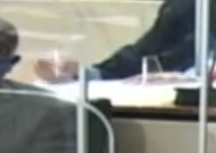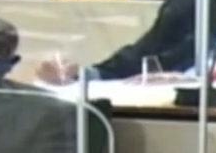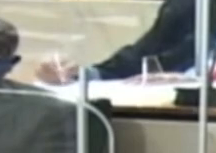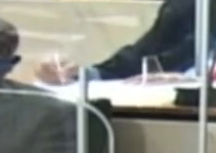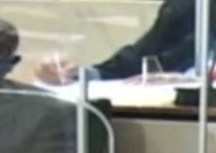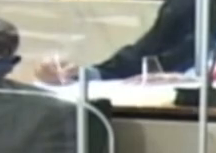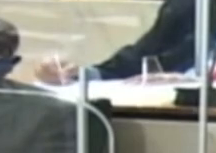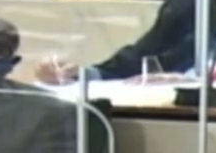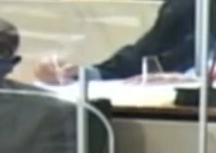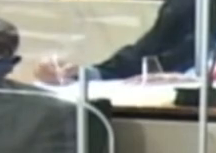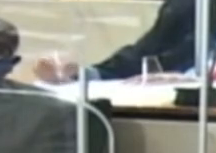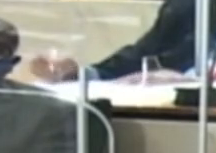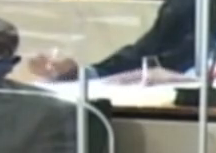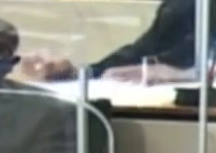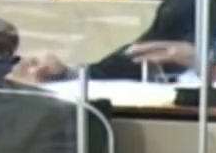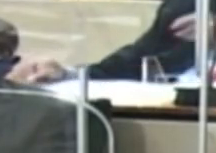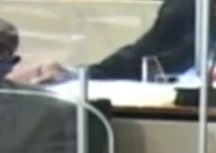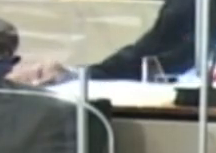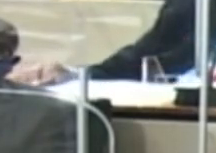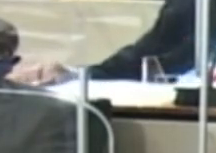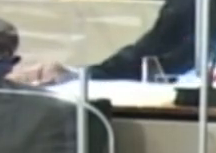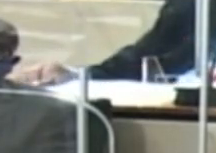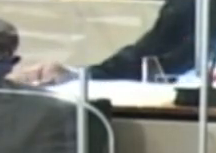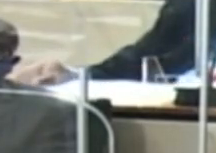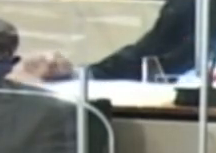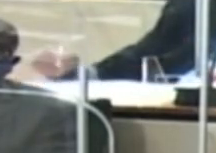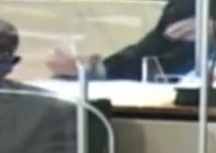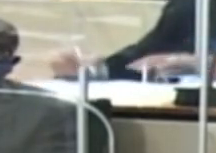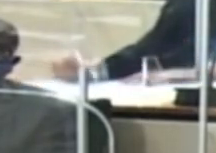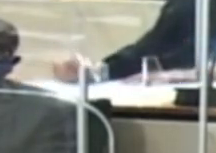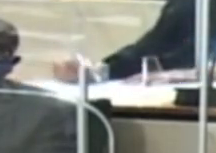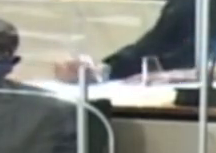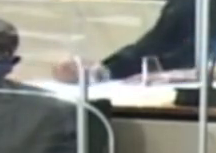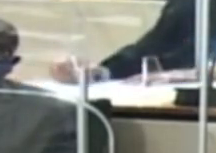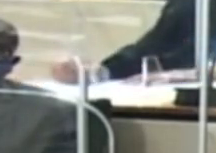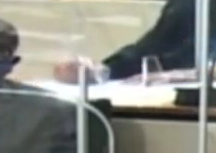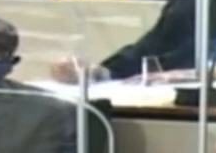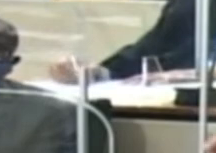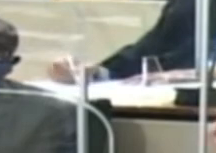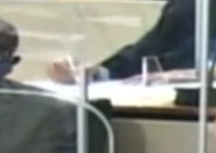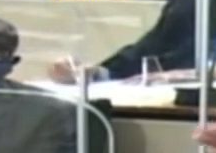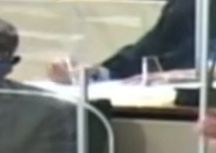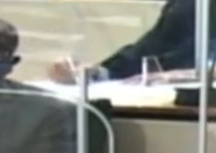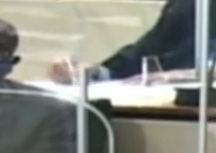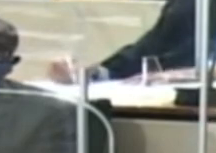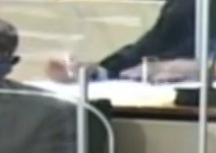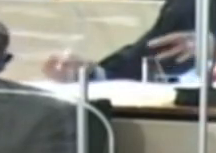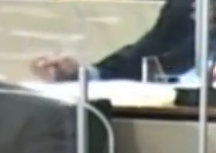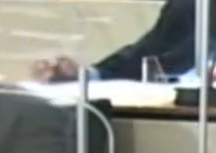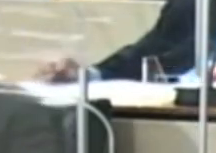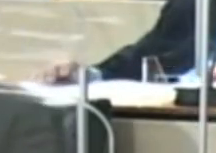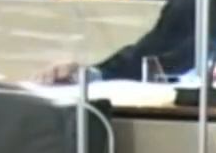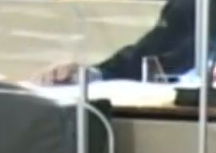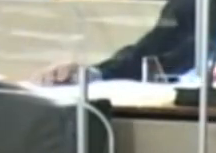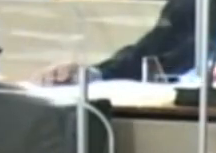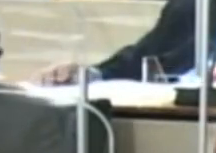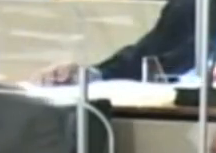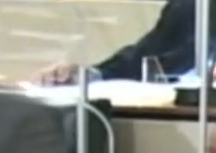of compliance with the measures. Some people have even thanked me for keeping the measures tight.